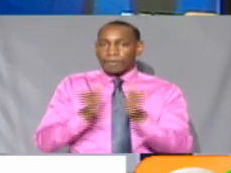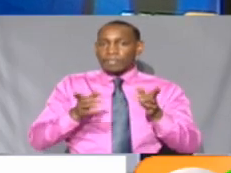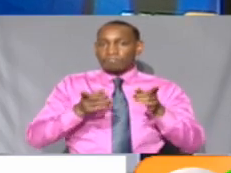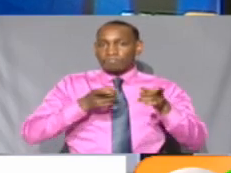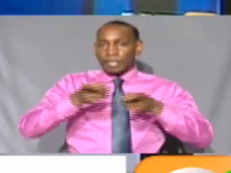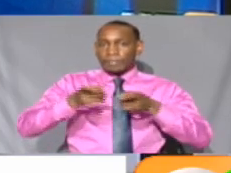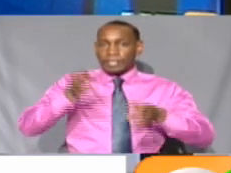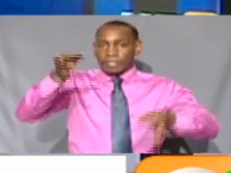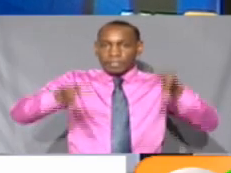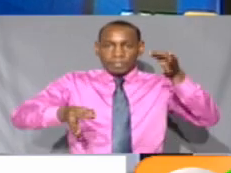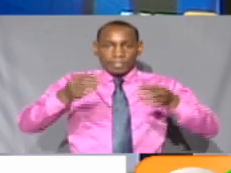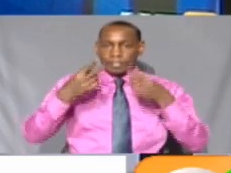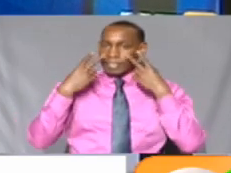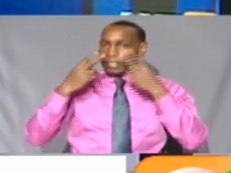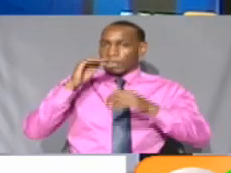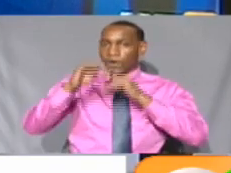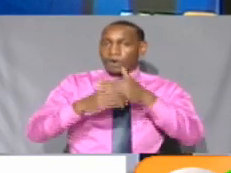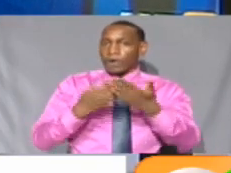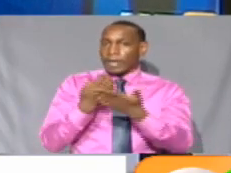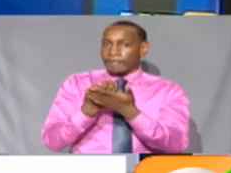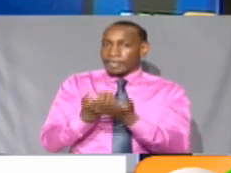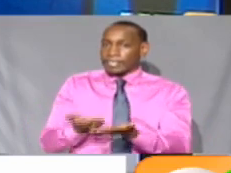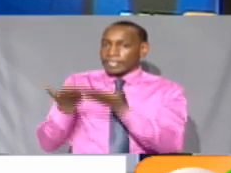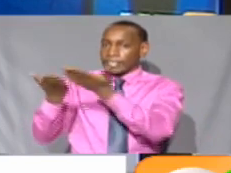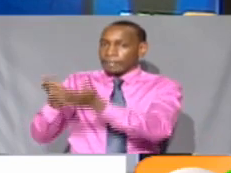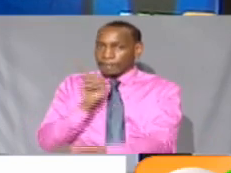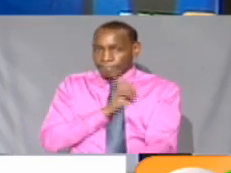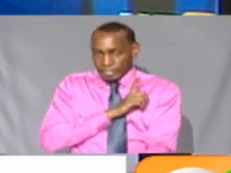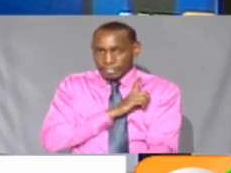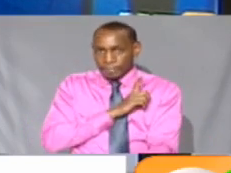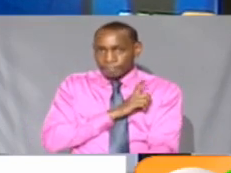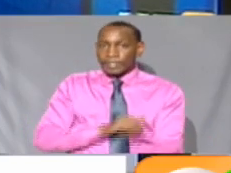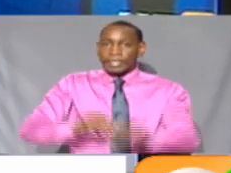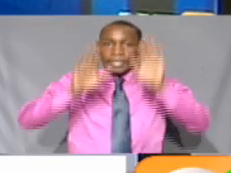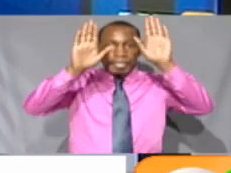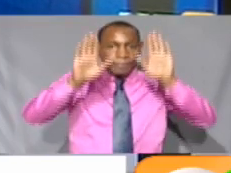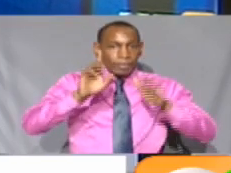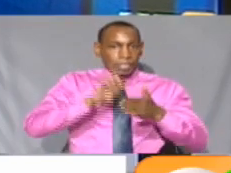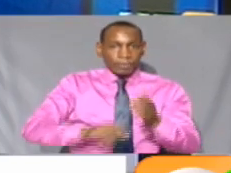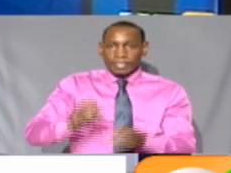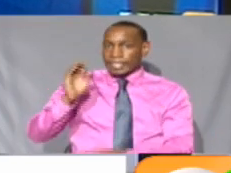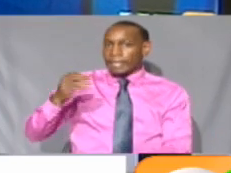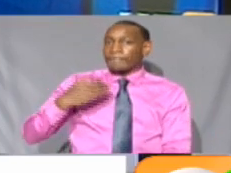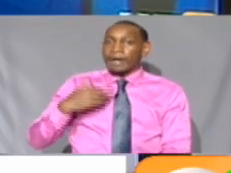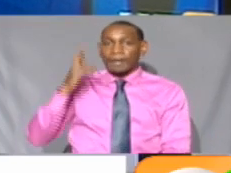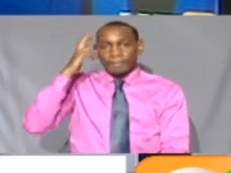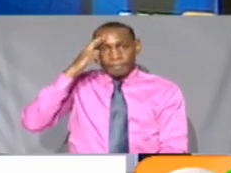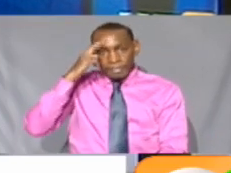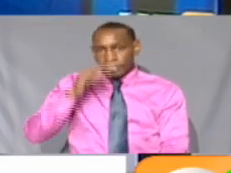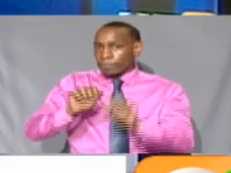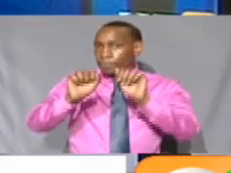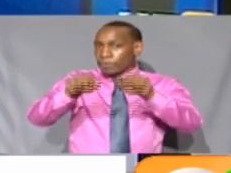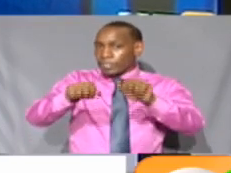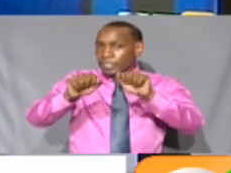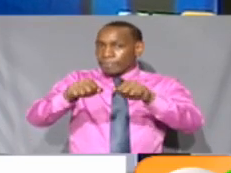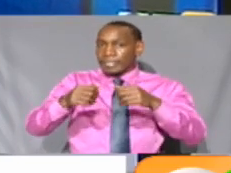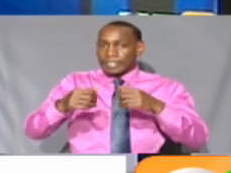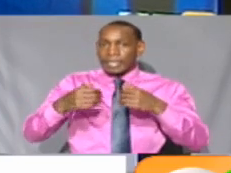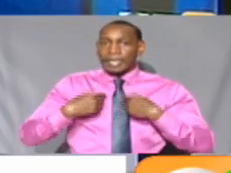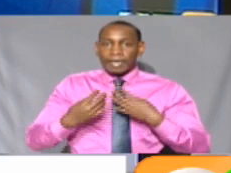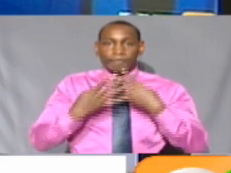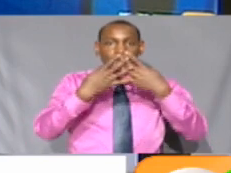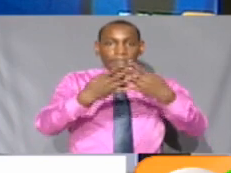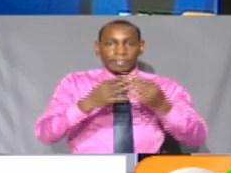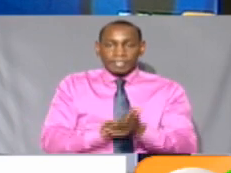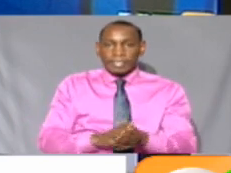of justice? They take a look at all of the evidence that has been presented. And the most important is whether there's a reasonable prospect of conviction. They'll